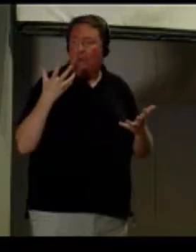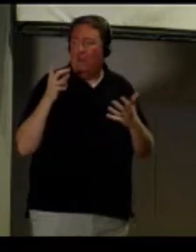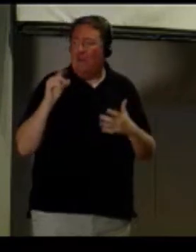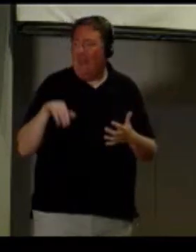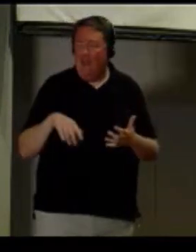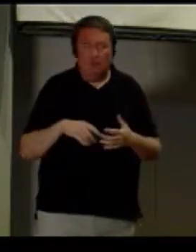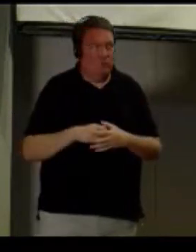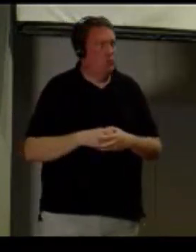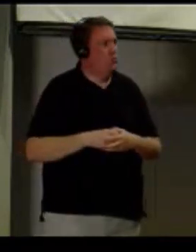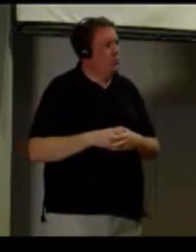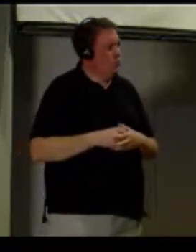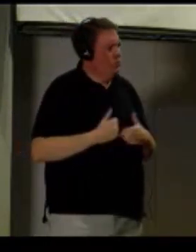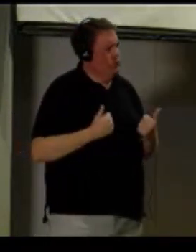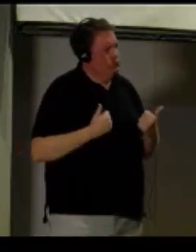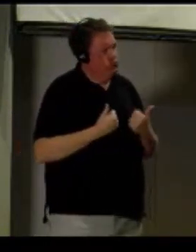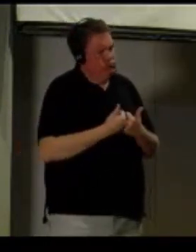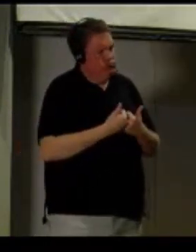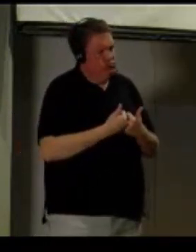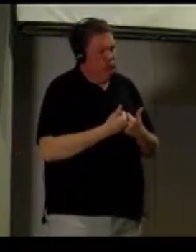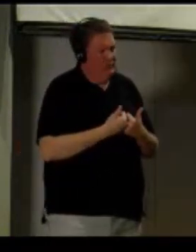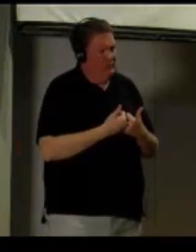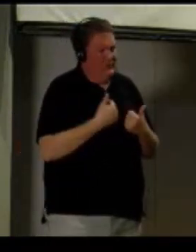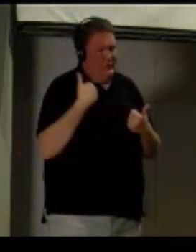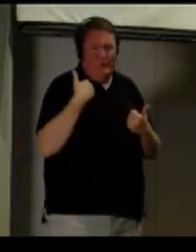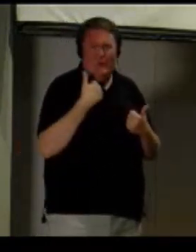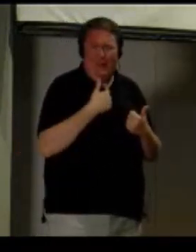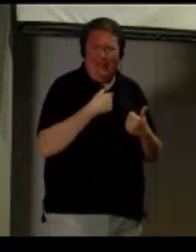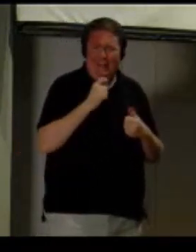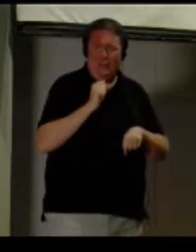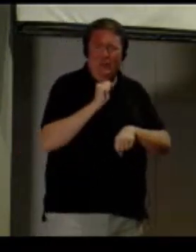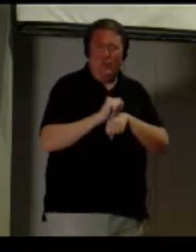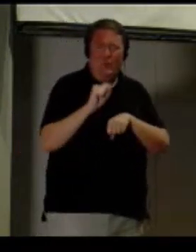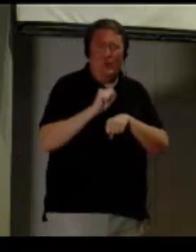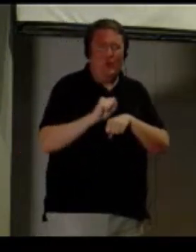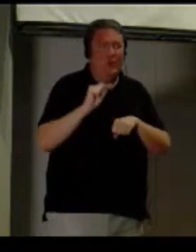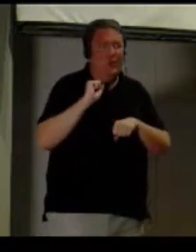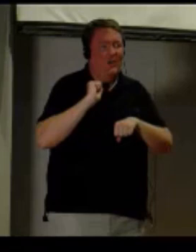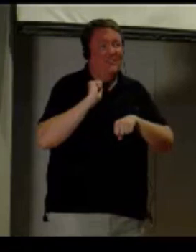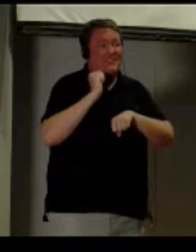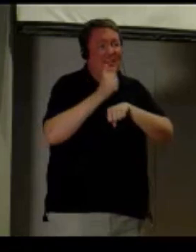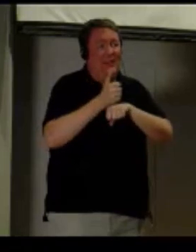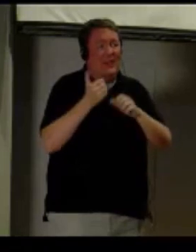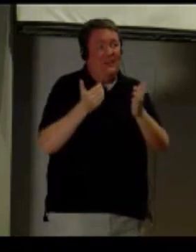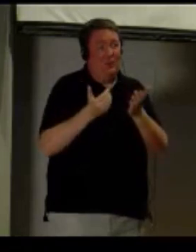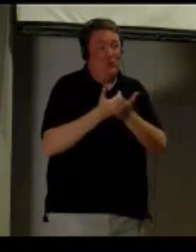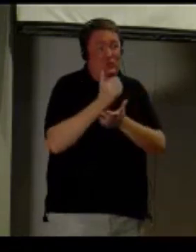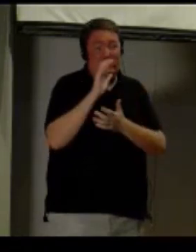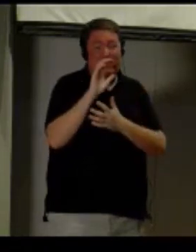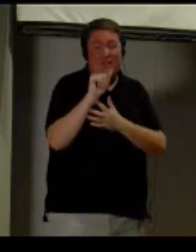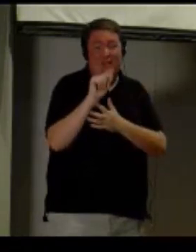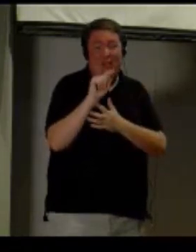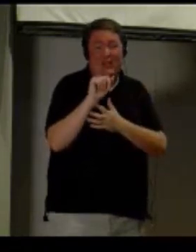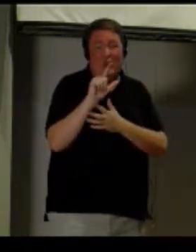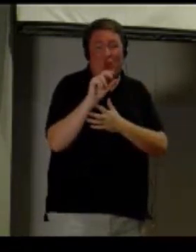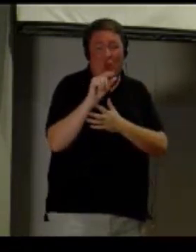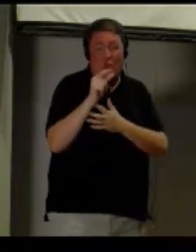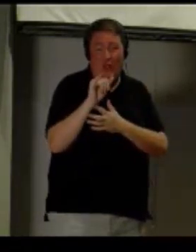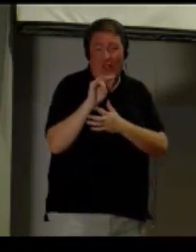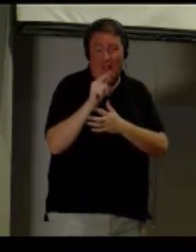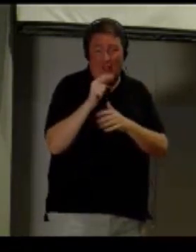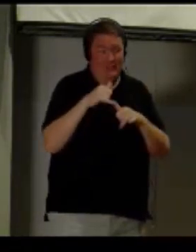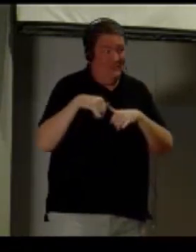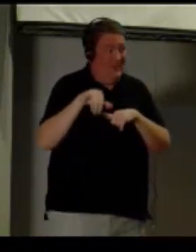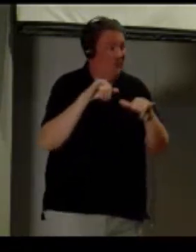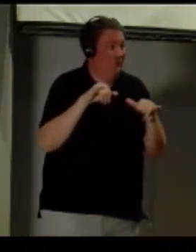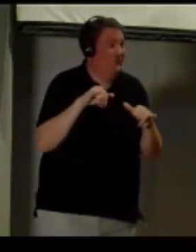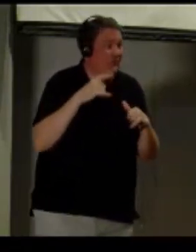have to really work on creating new kinds of cataloging standards in order to be able to do that. I can give you one quick